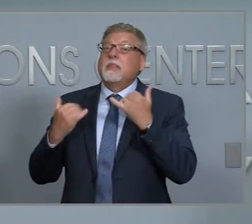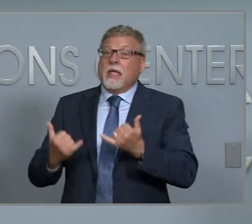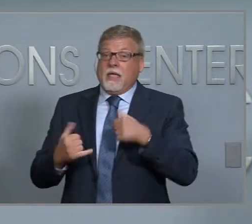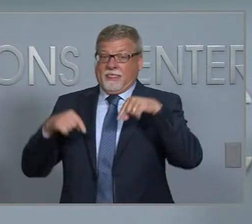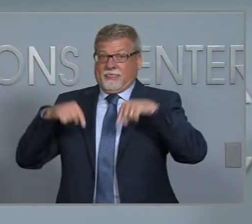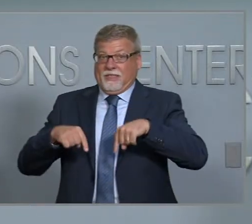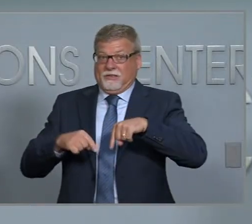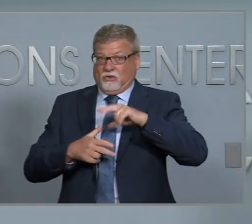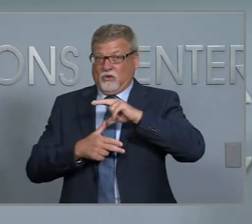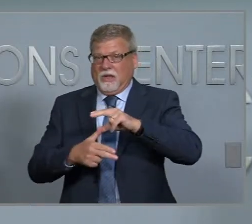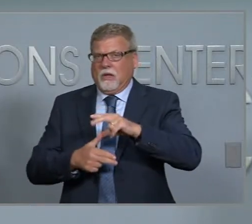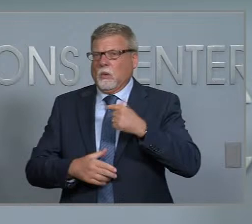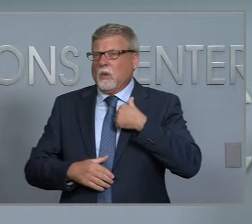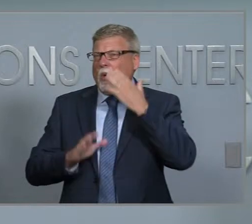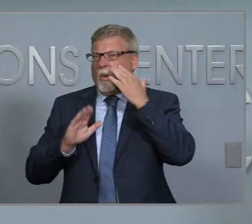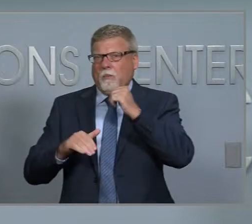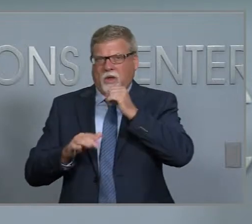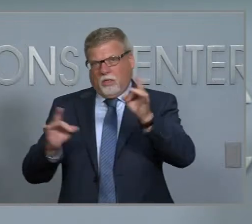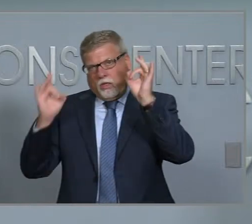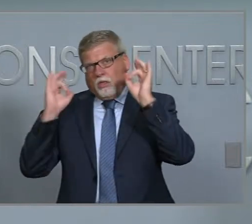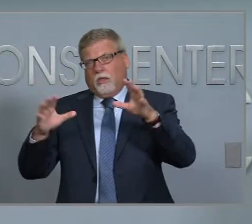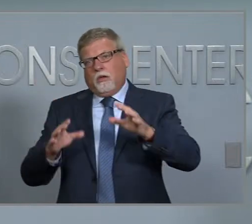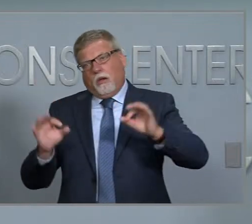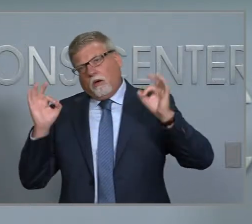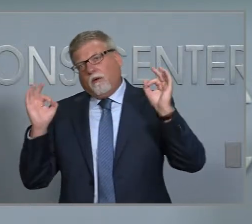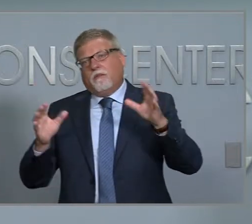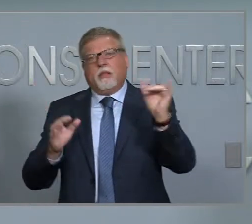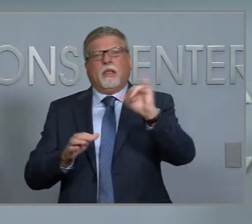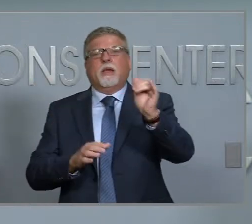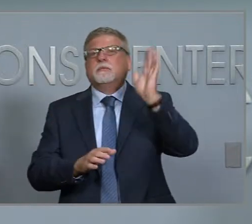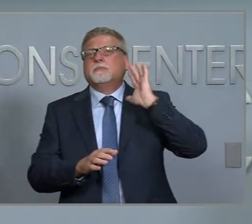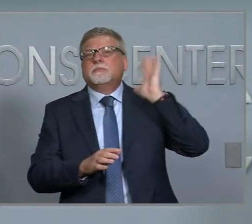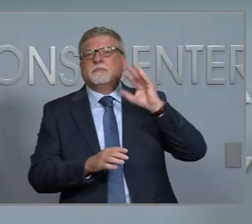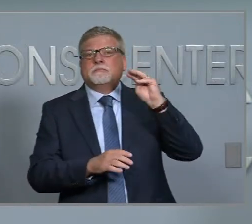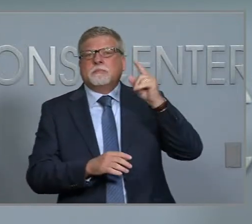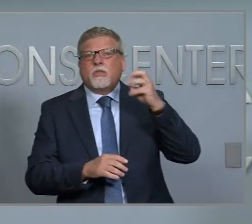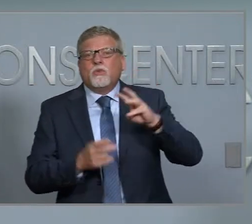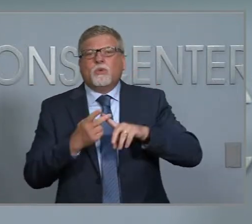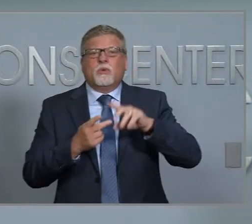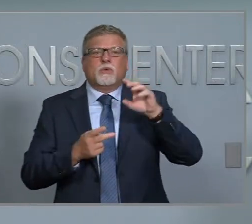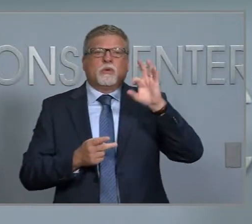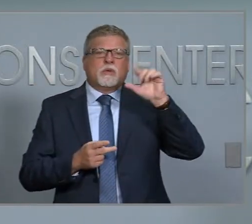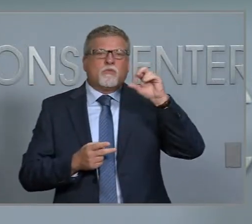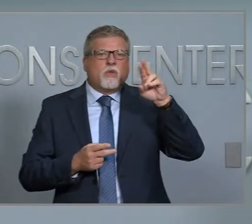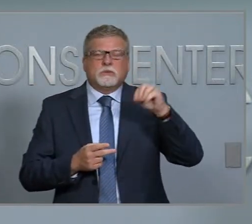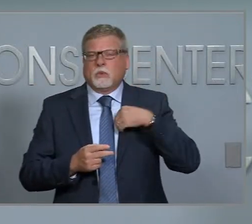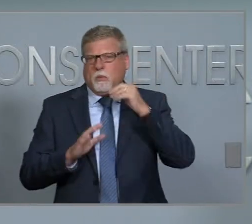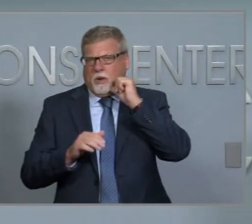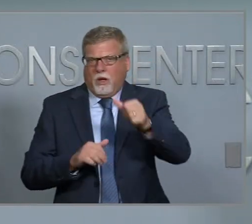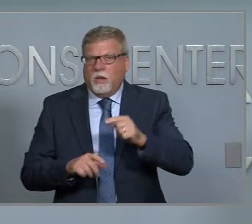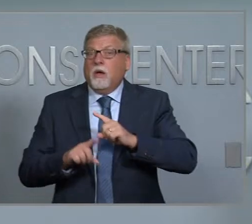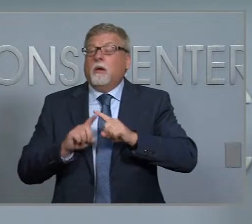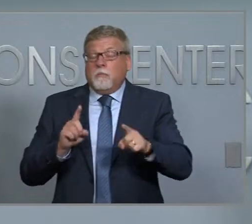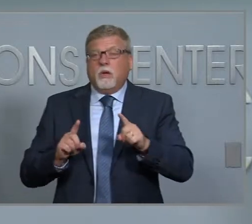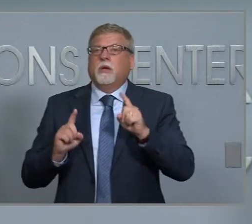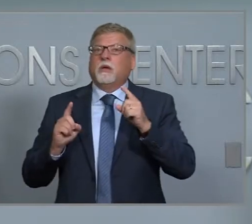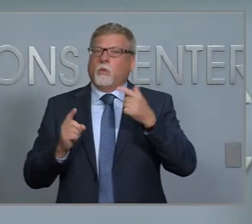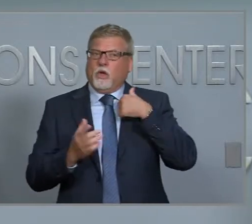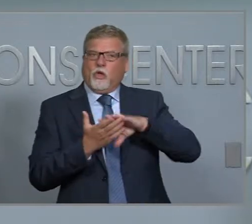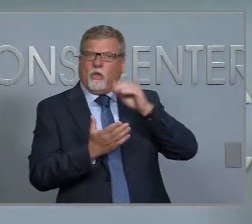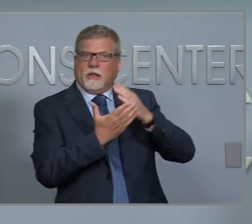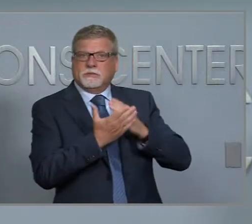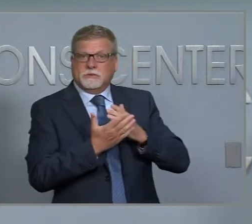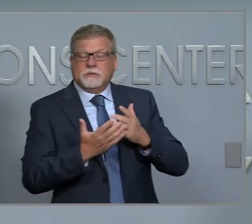not approach the catastrophic nature of both of those hurricanes, but it just shows us that we have to pay